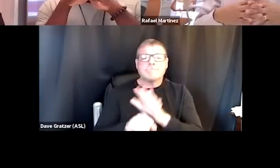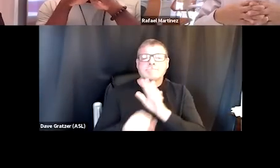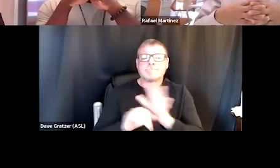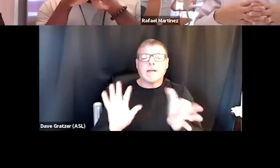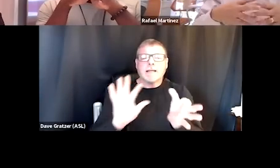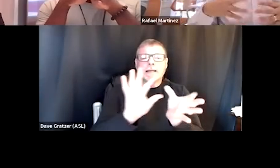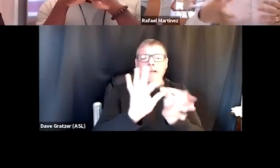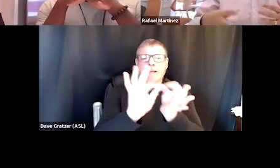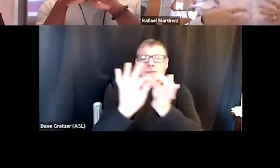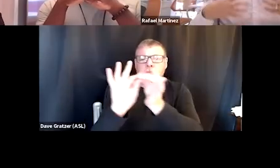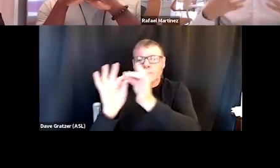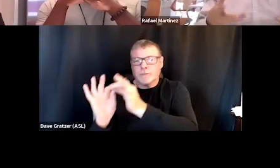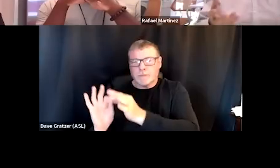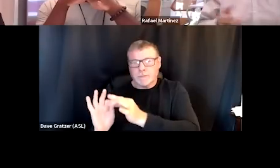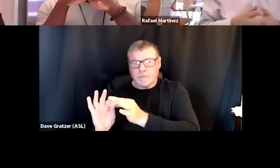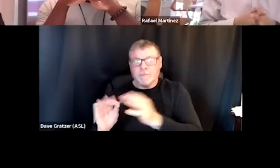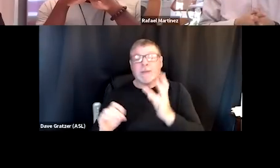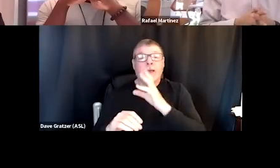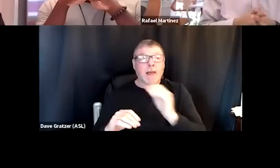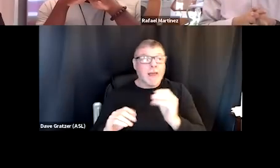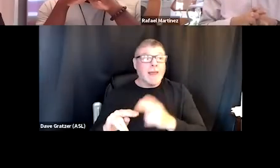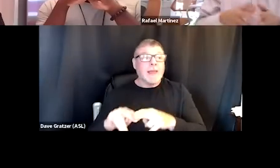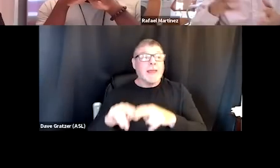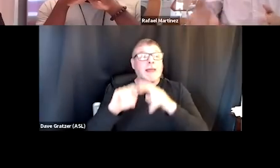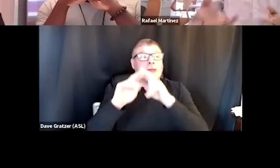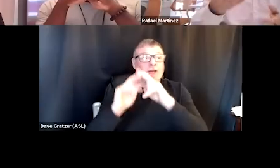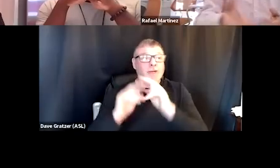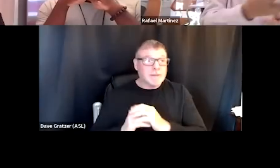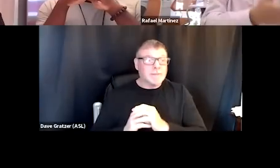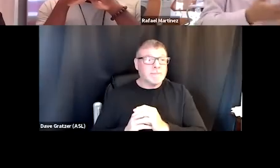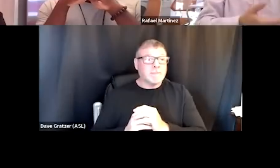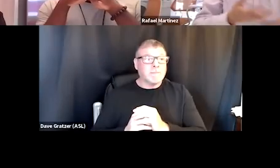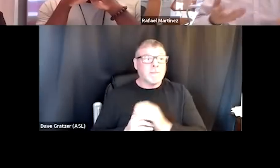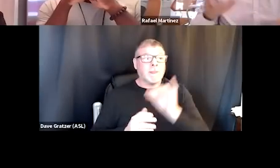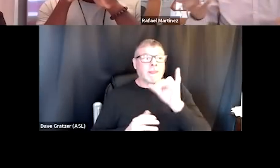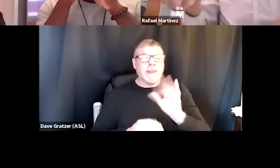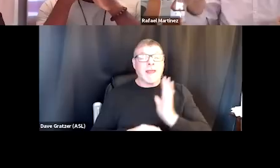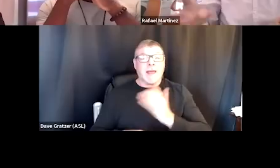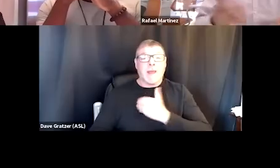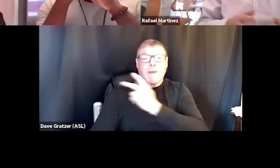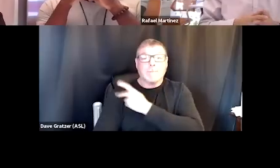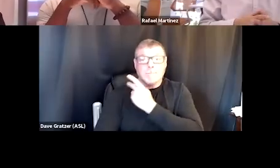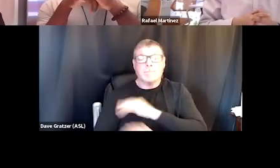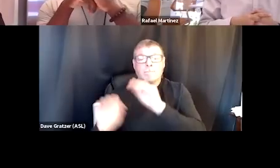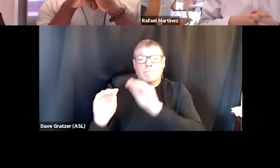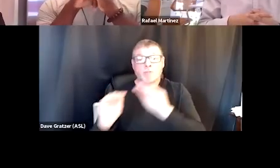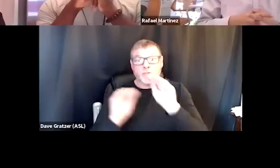connection, and with the increased sweeps, that our patients were moving around a lot